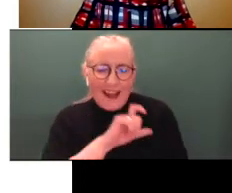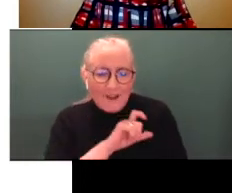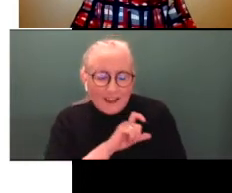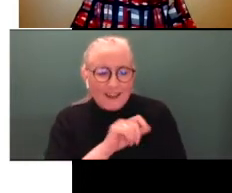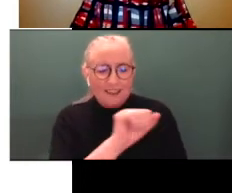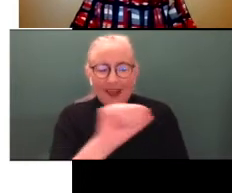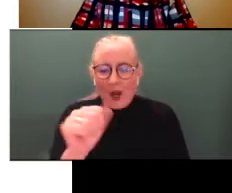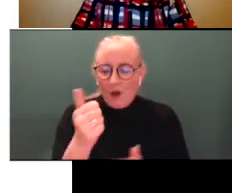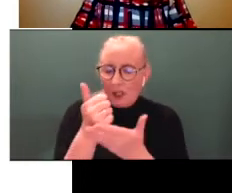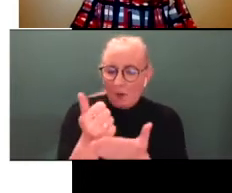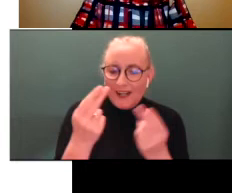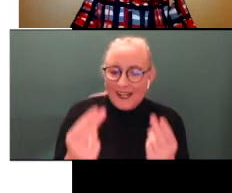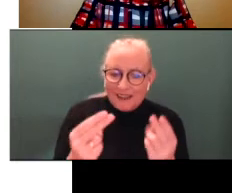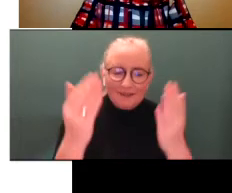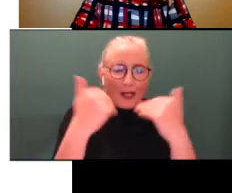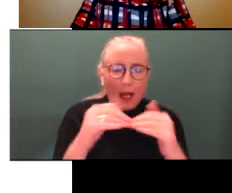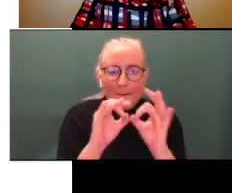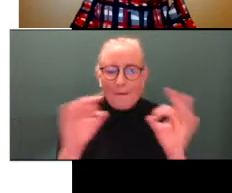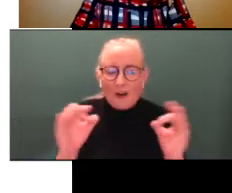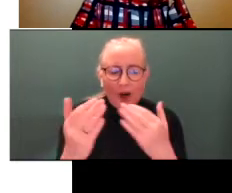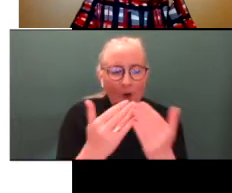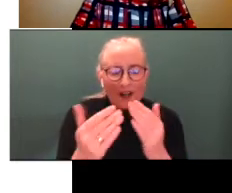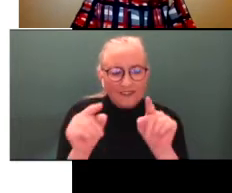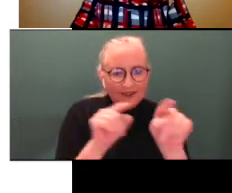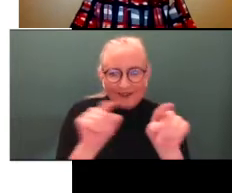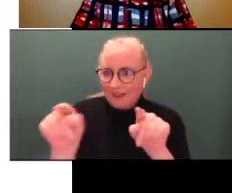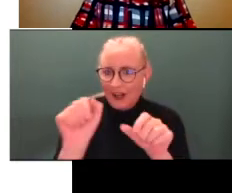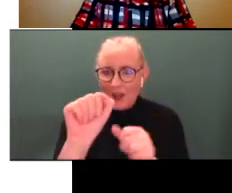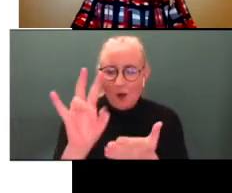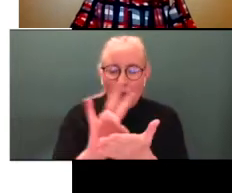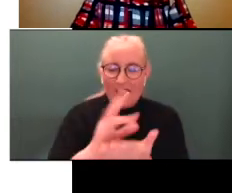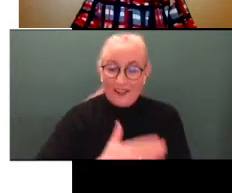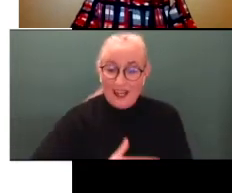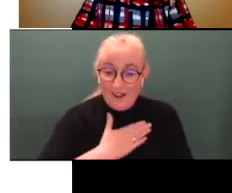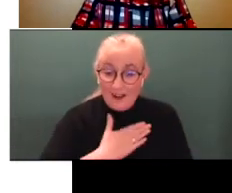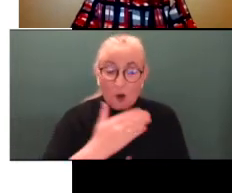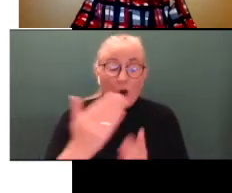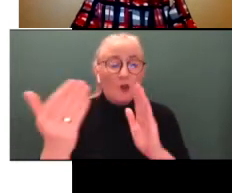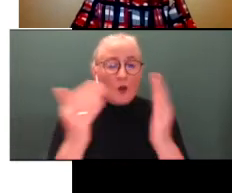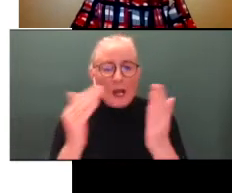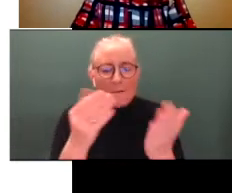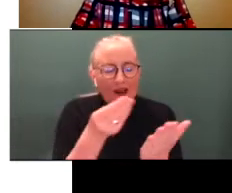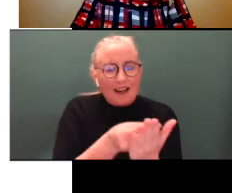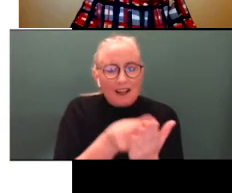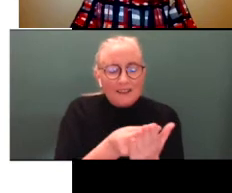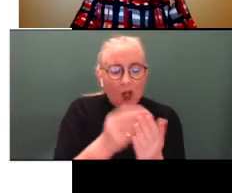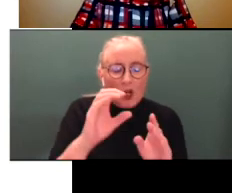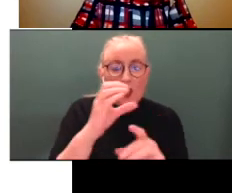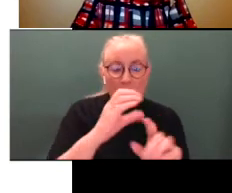support needs, and to measure their care-related quality of life, to compare the costs of